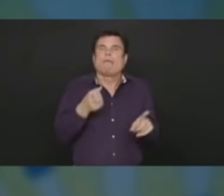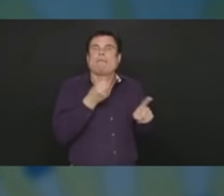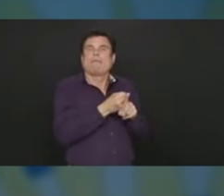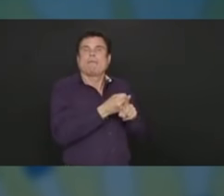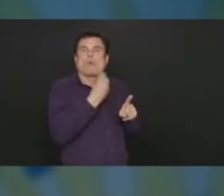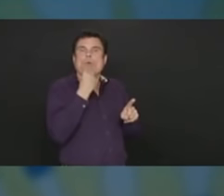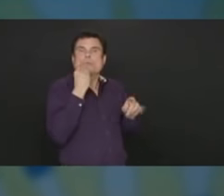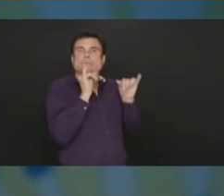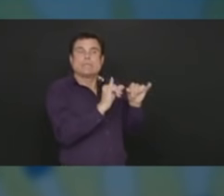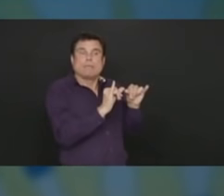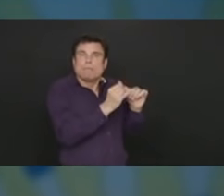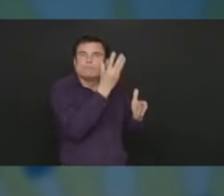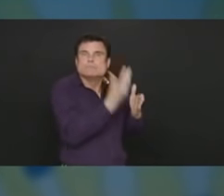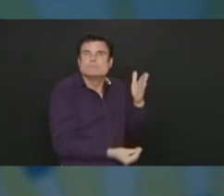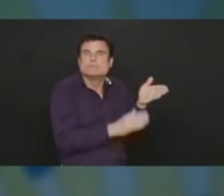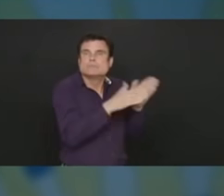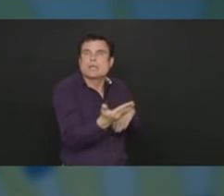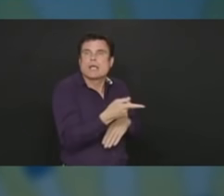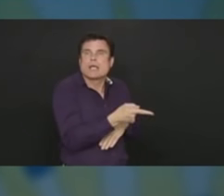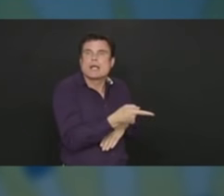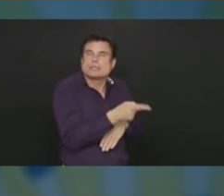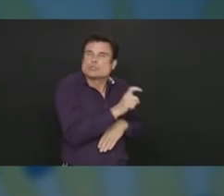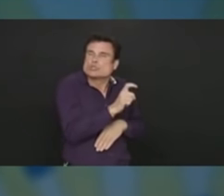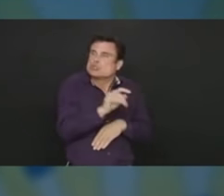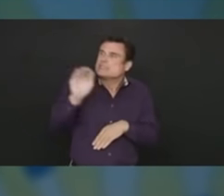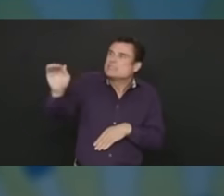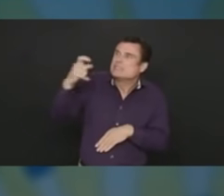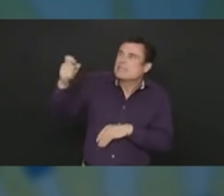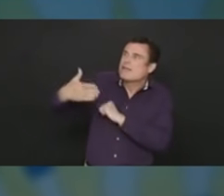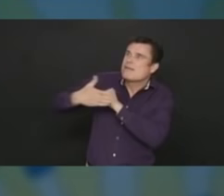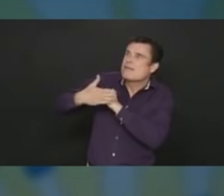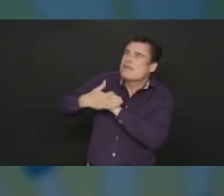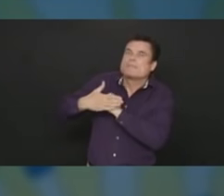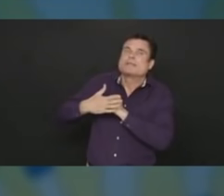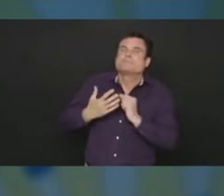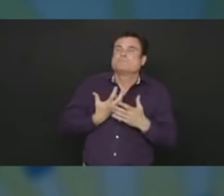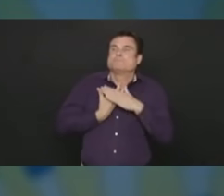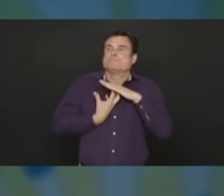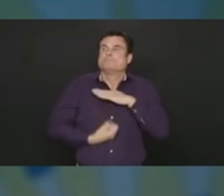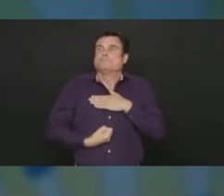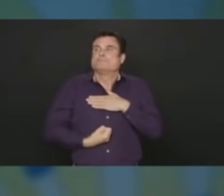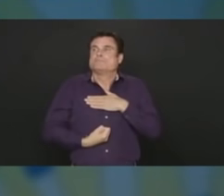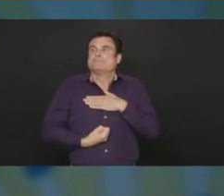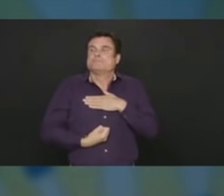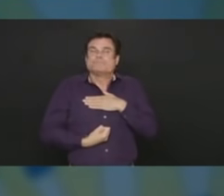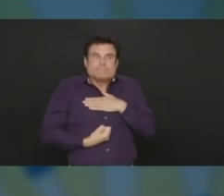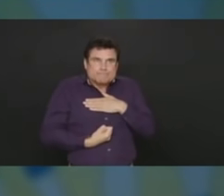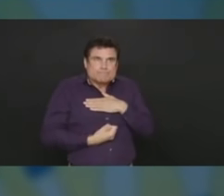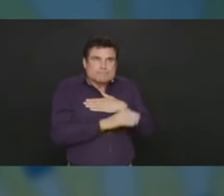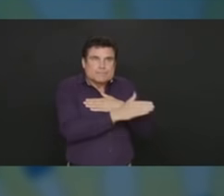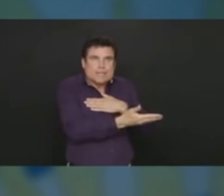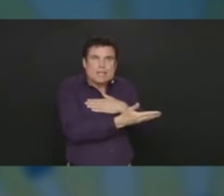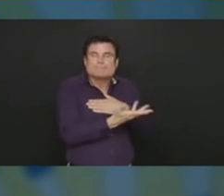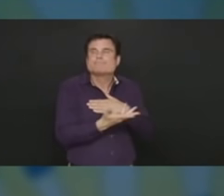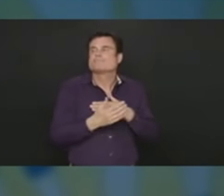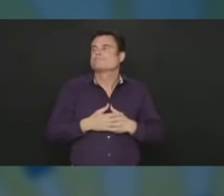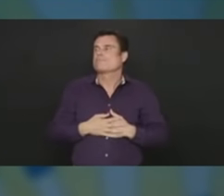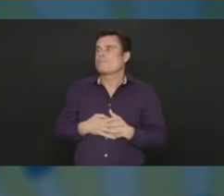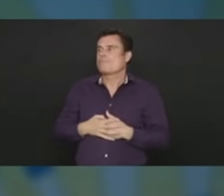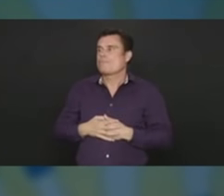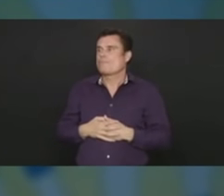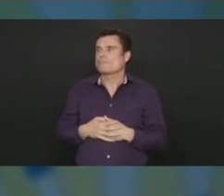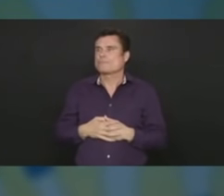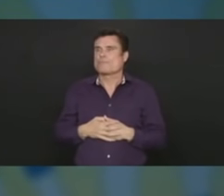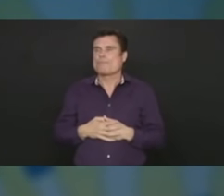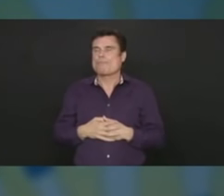So the case rates, these are slides that are just an update of ones that you've seen before. This shows our rates